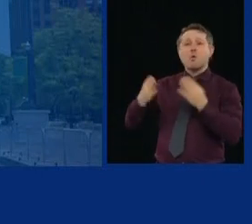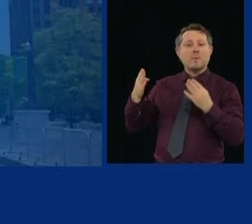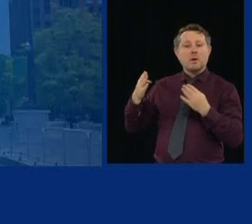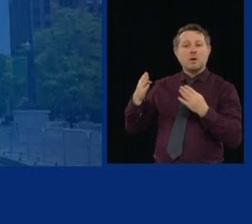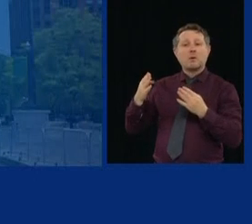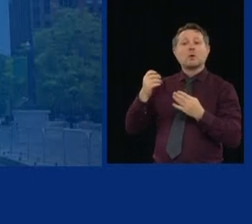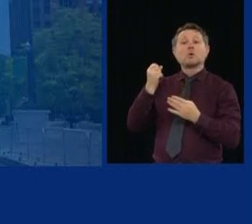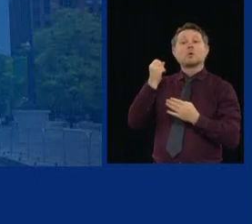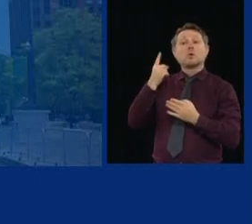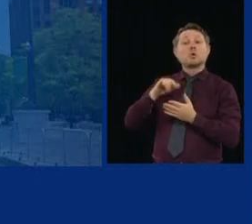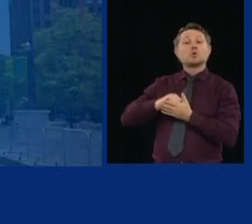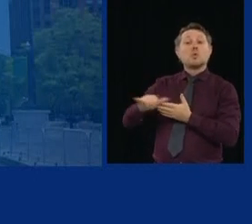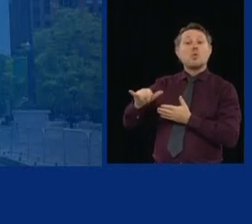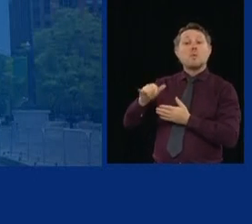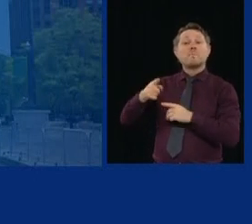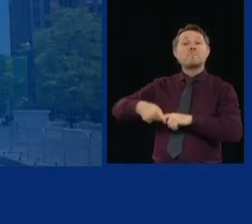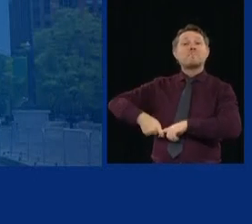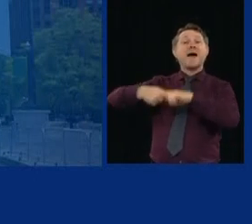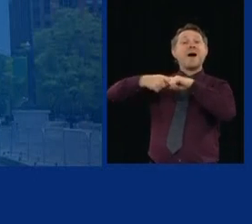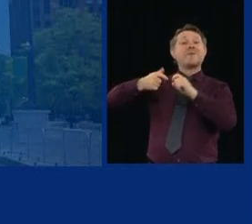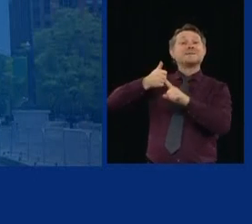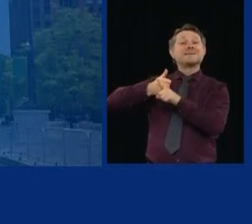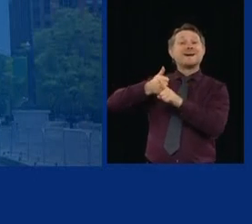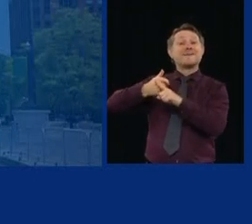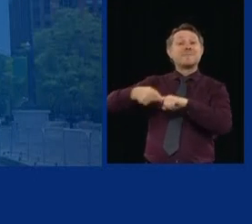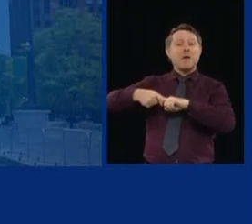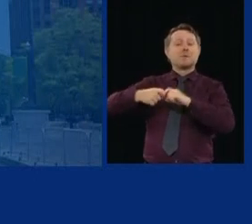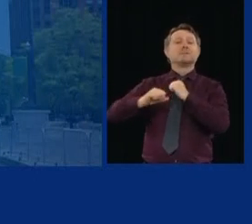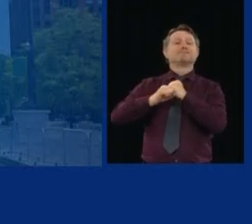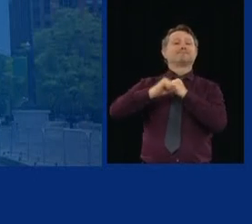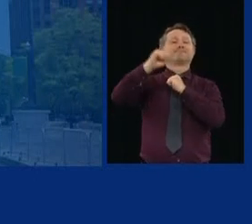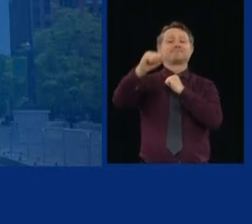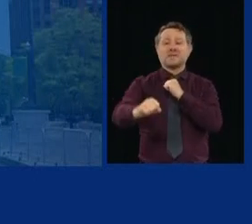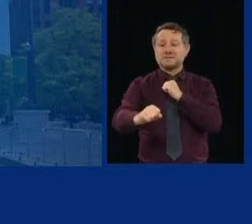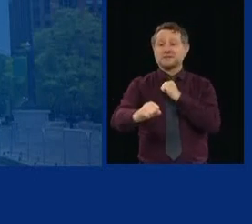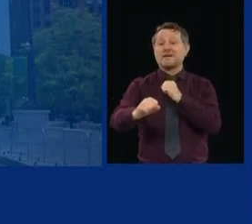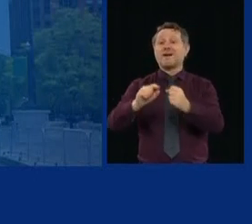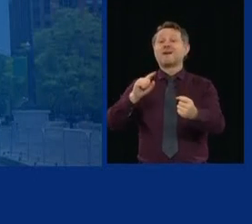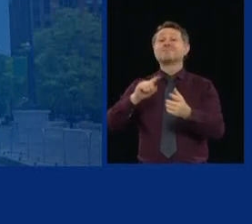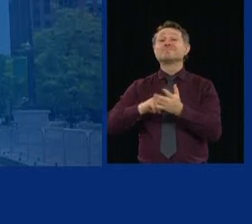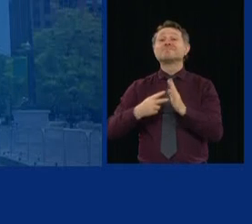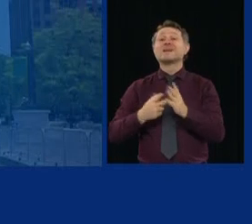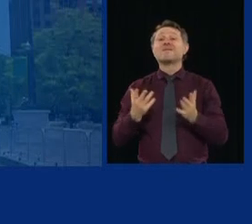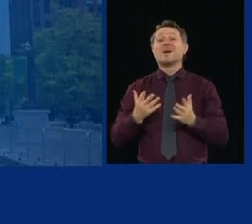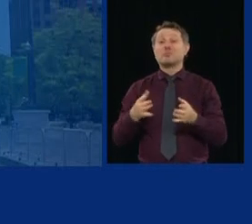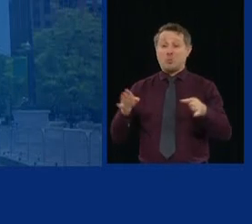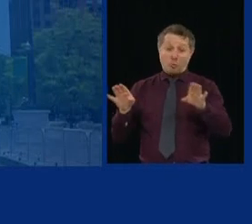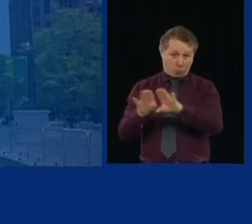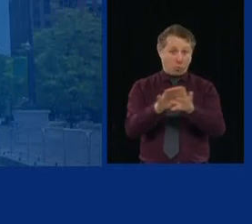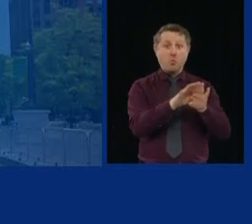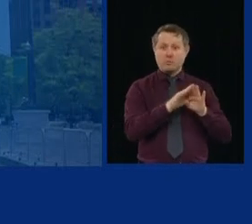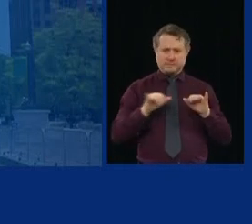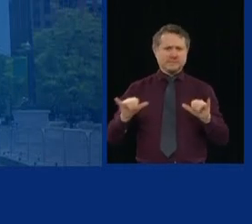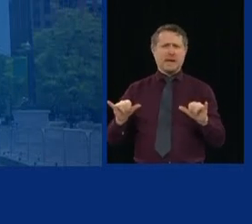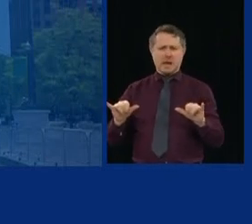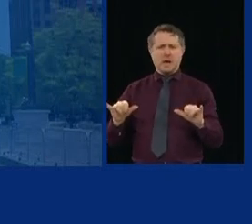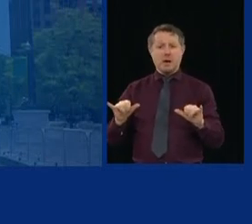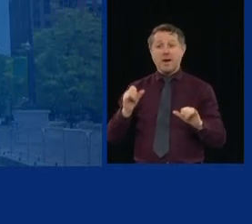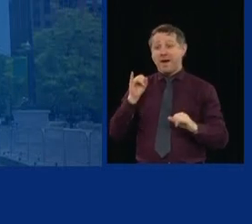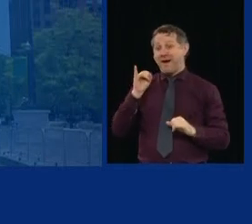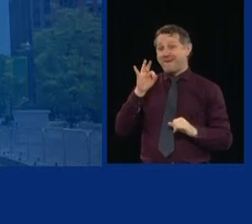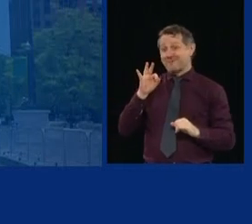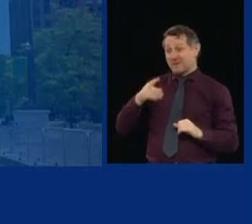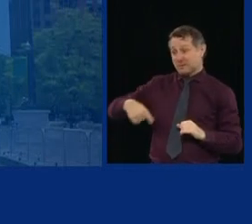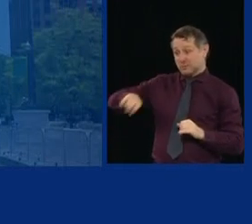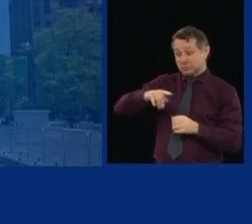the close down of services and institutions that have been closed down. If a region hits its benchmark at